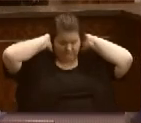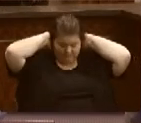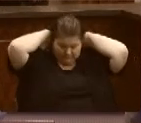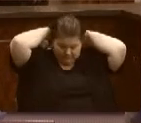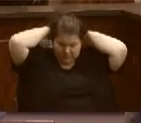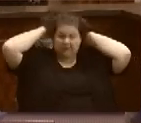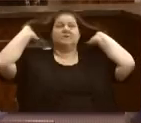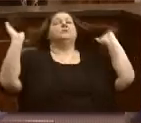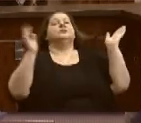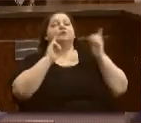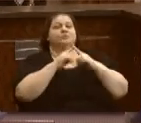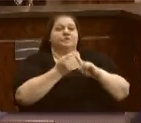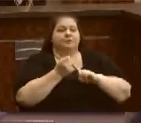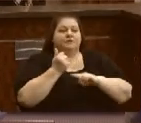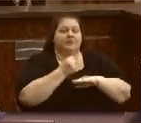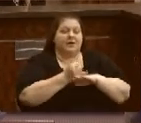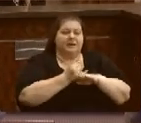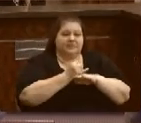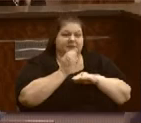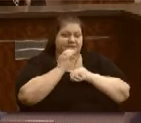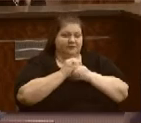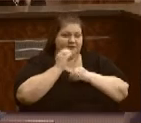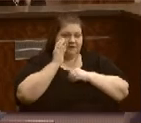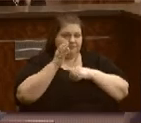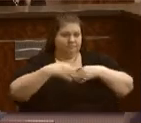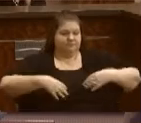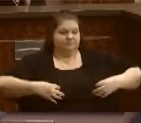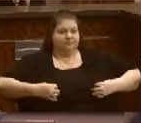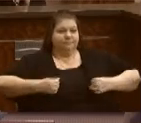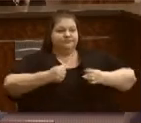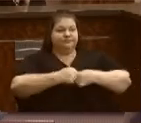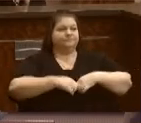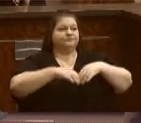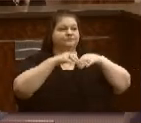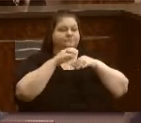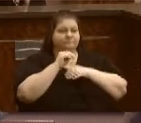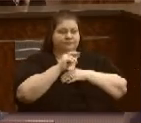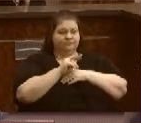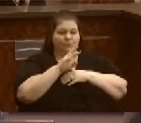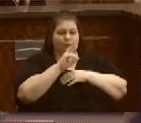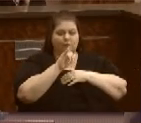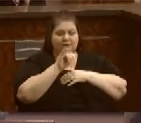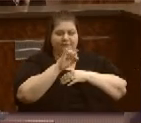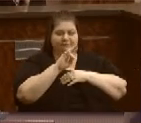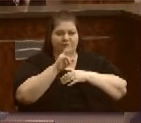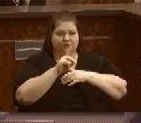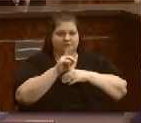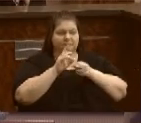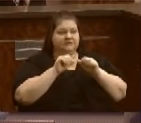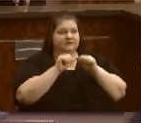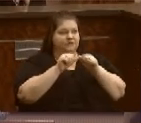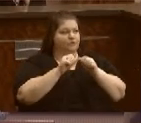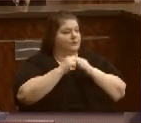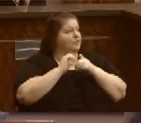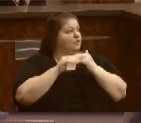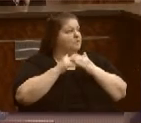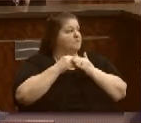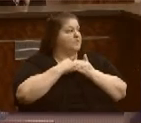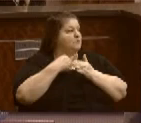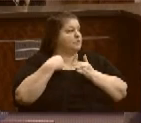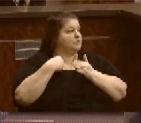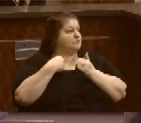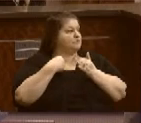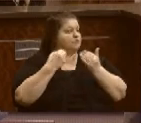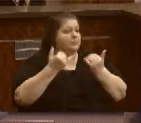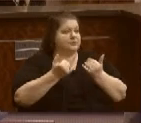island in some future date. Mr. Williford, second the motion. Roll call continue with all members present voting in favor of the